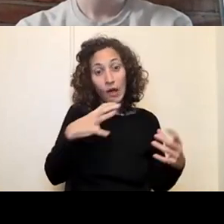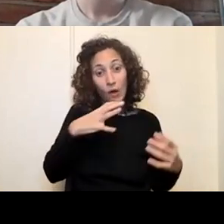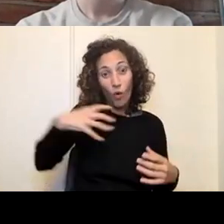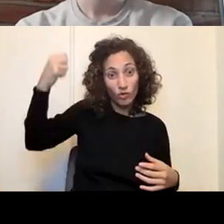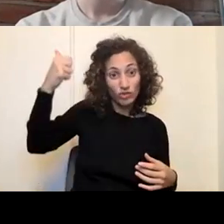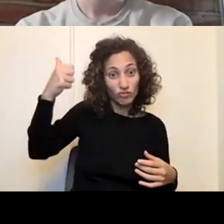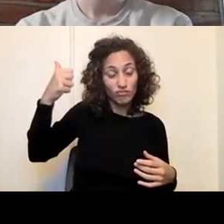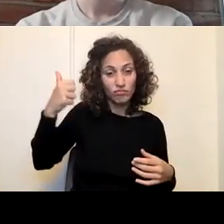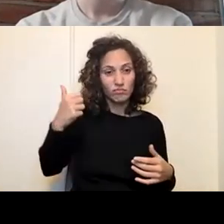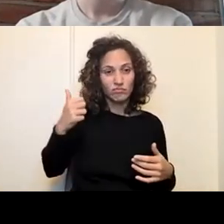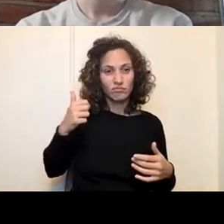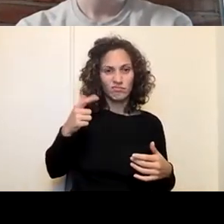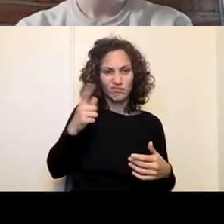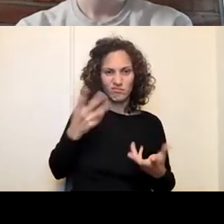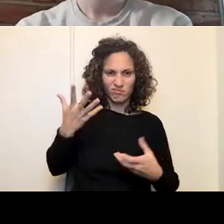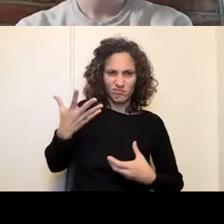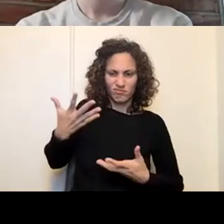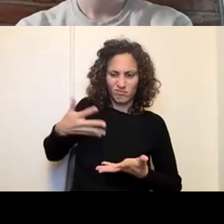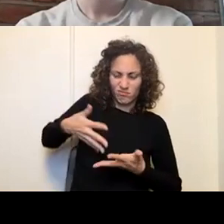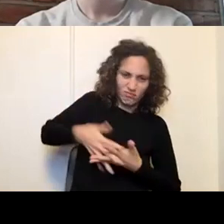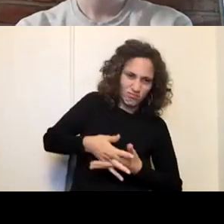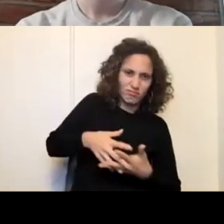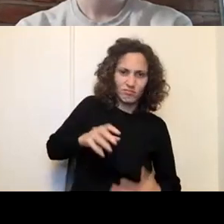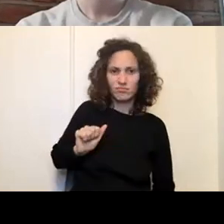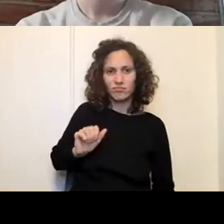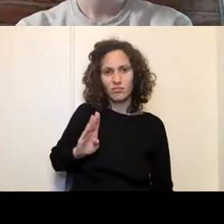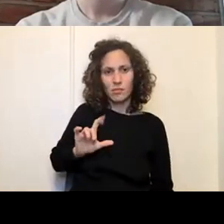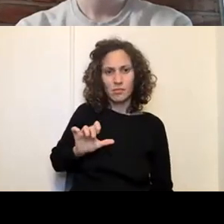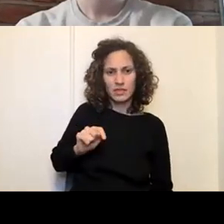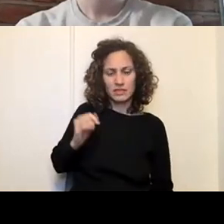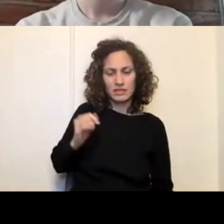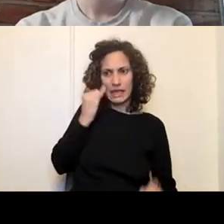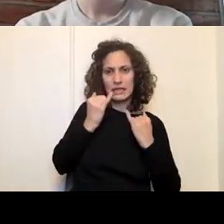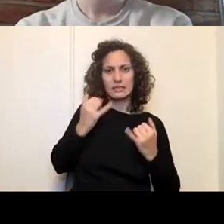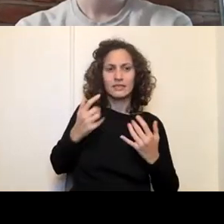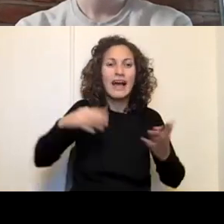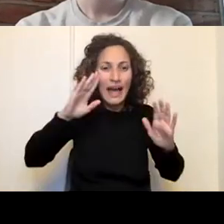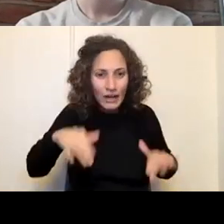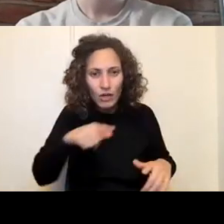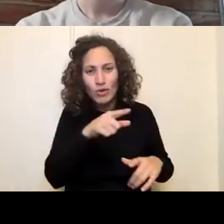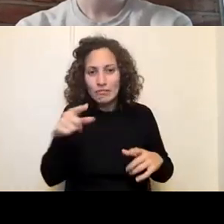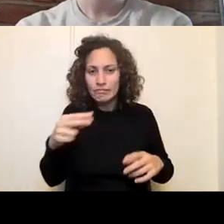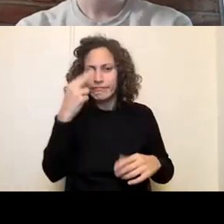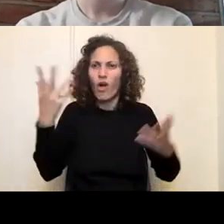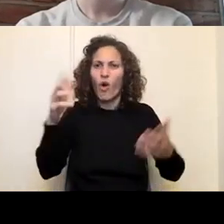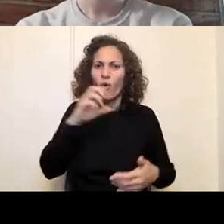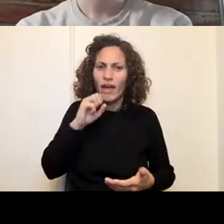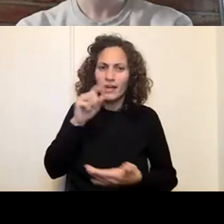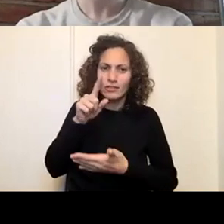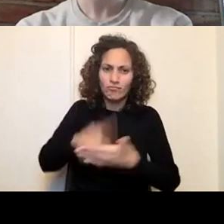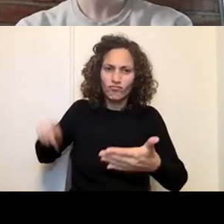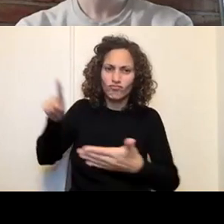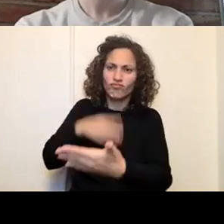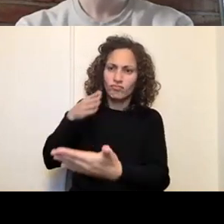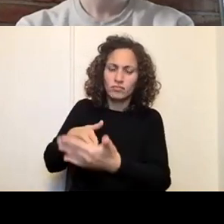older. And so even though I know that this sounds like I'm being age discriminatory, I've